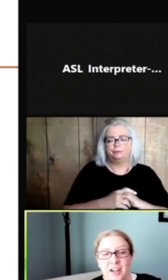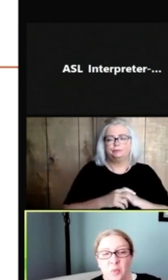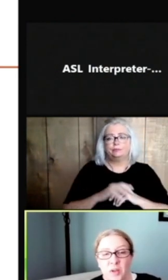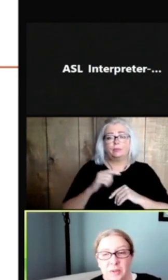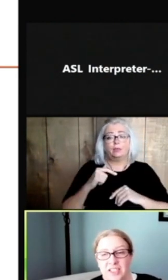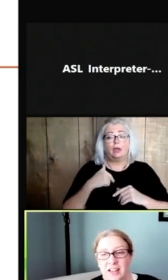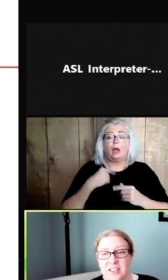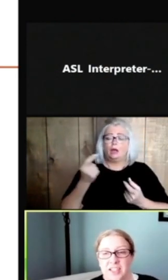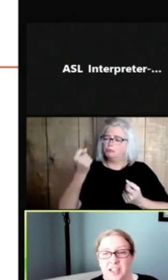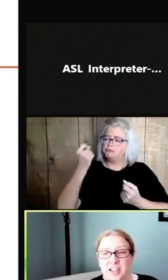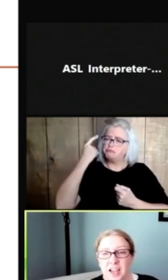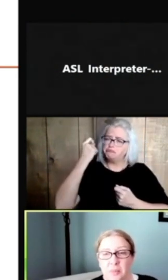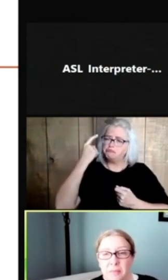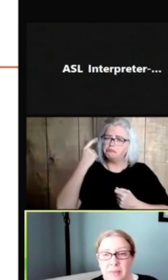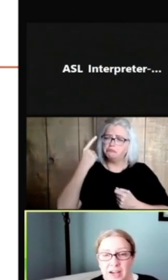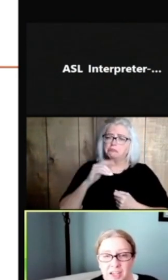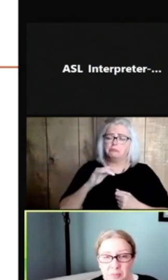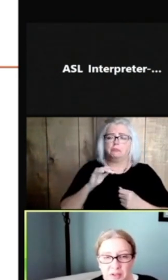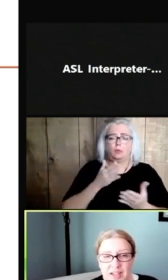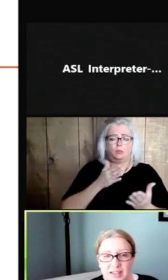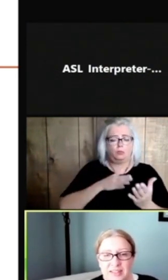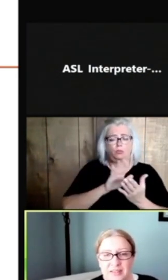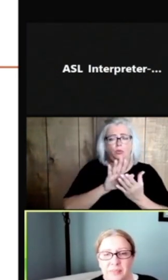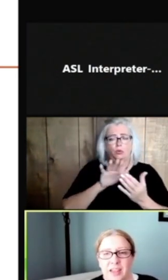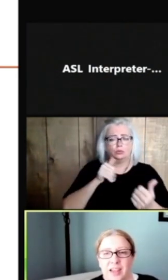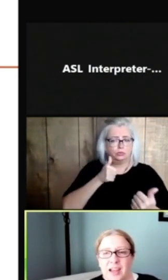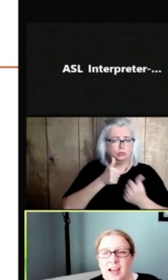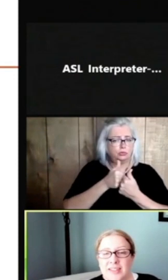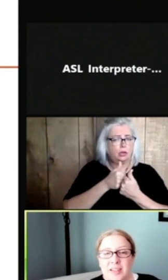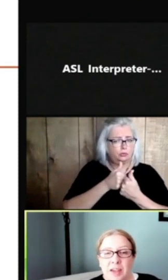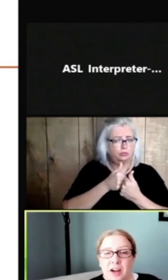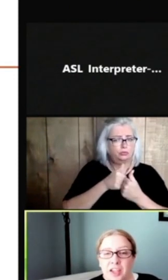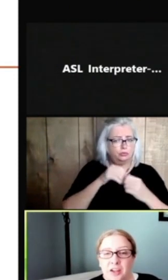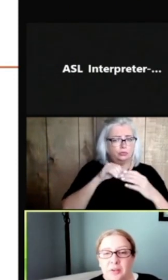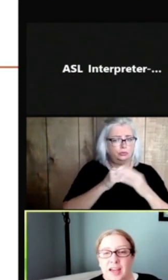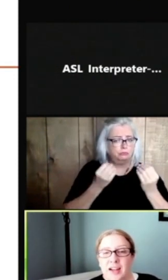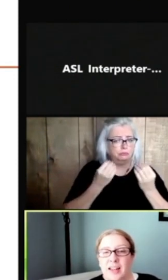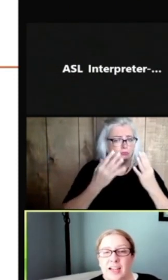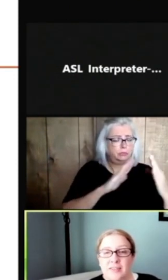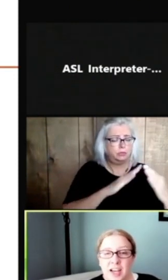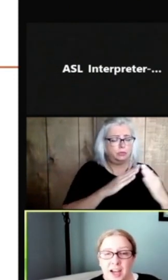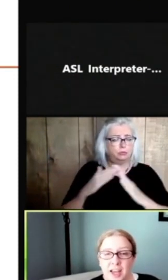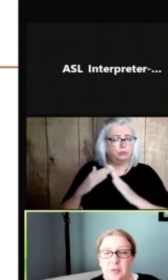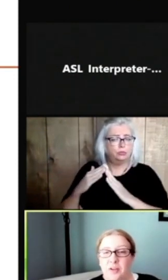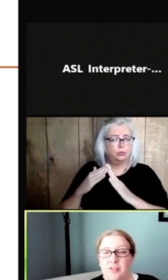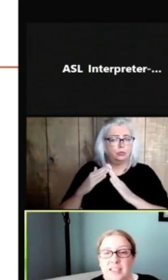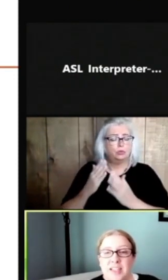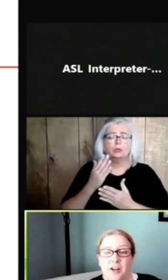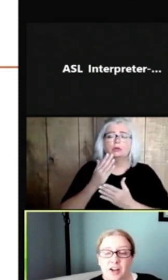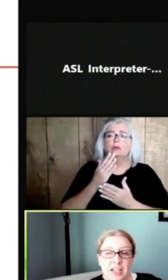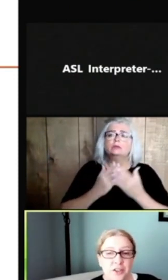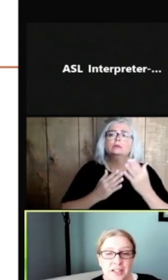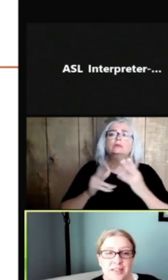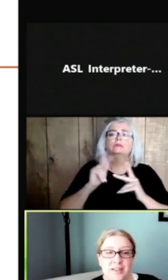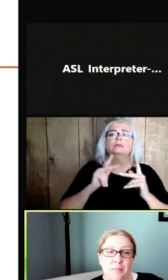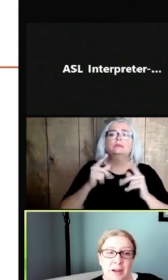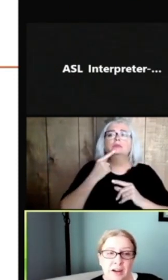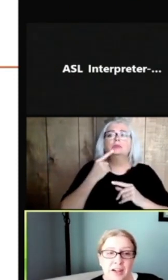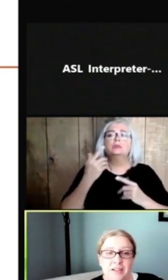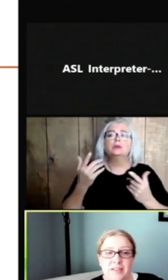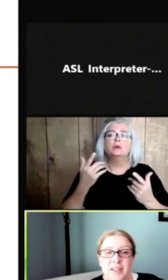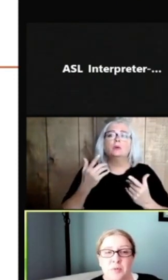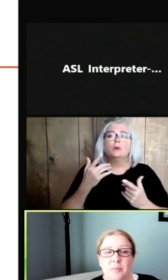challenging and that it will be challenging in many communities. Some may argue that a lack of time or funding or interest